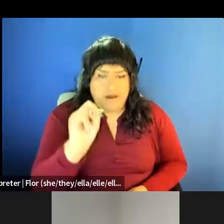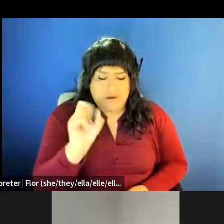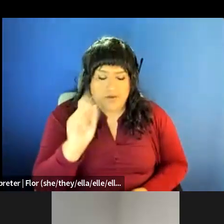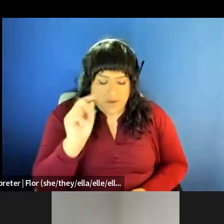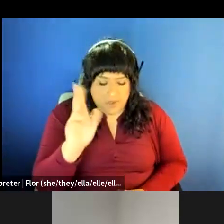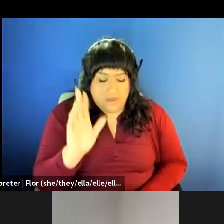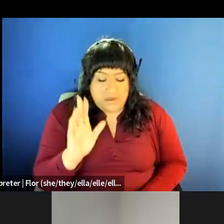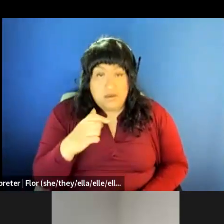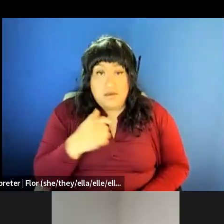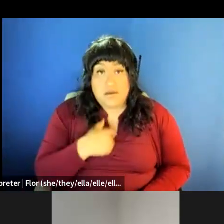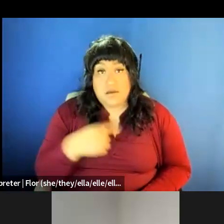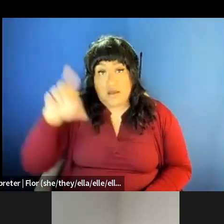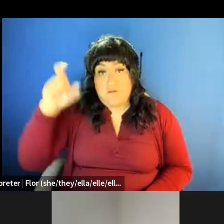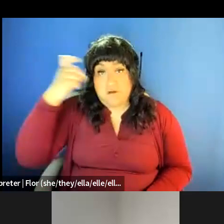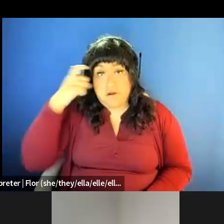Newsom,